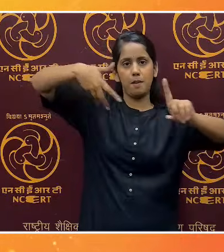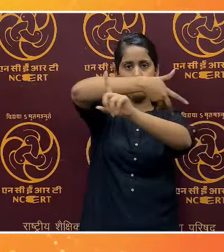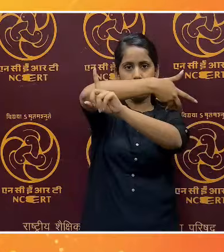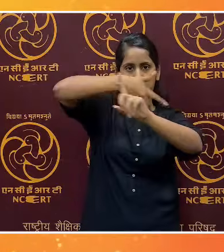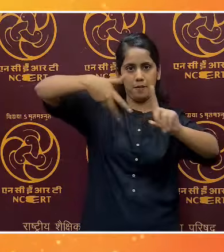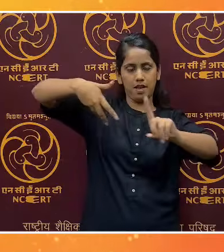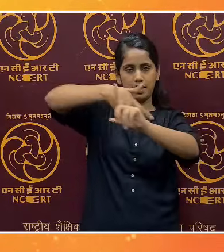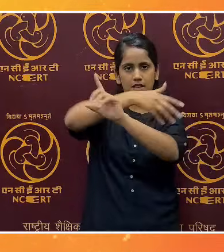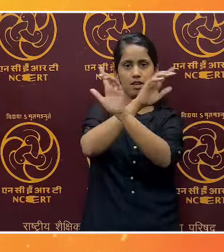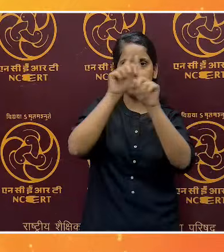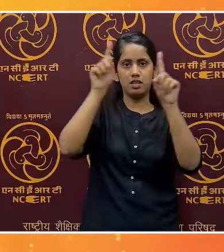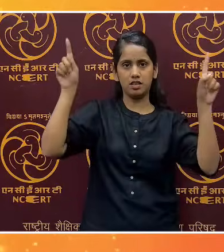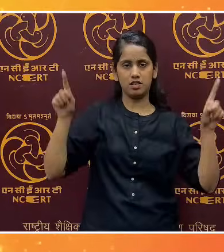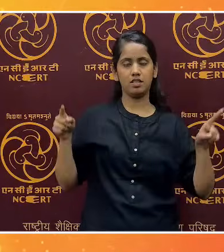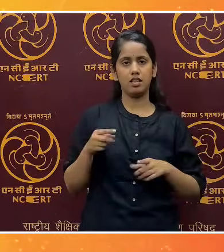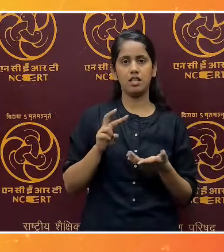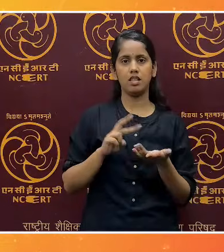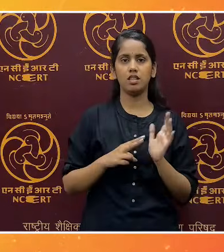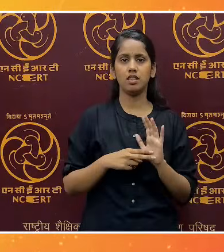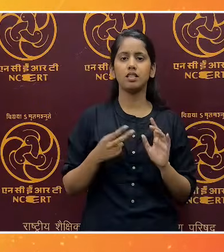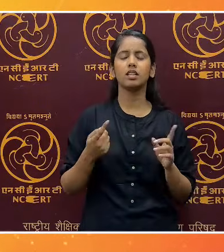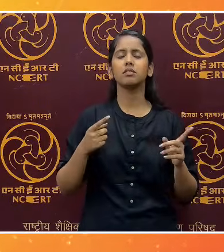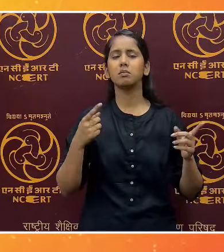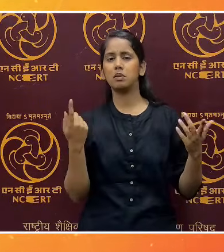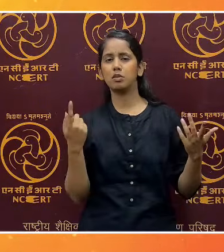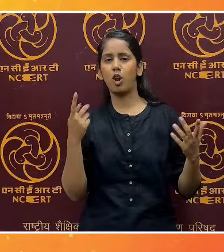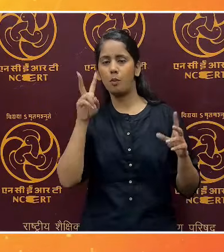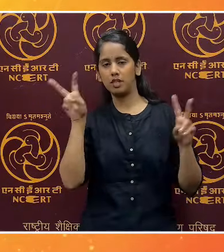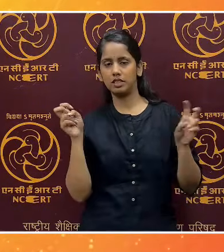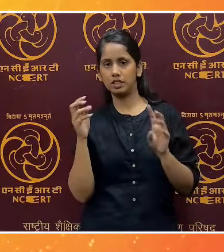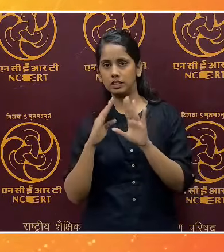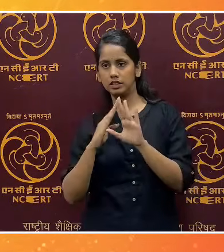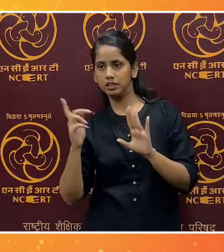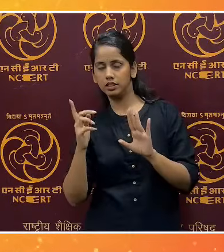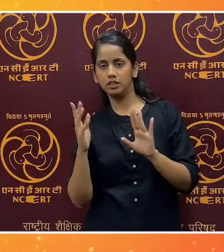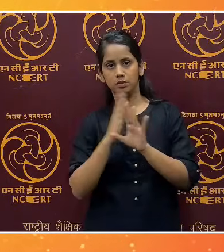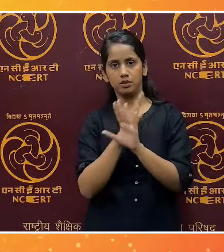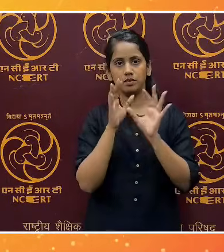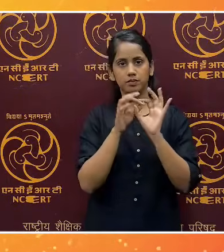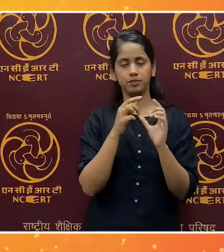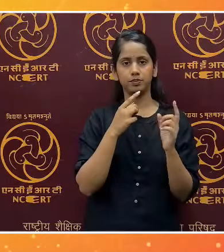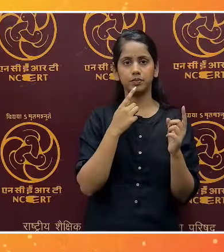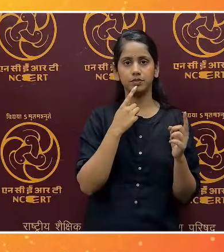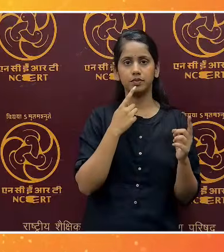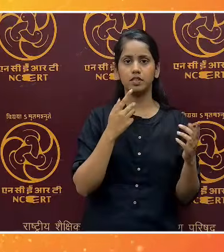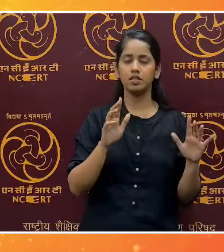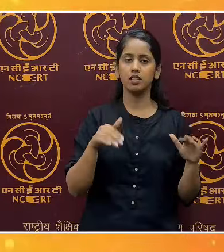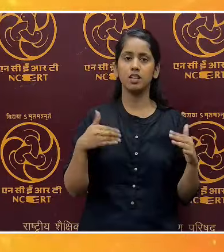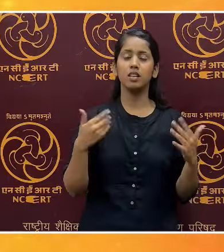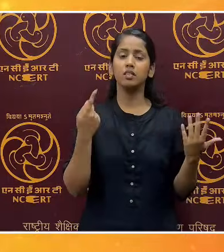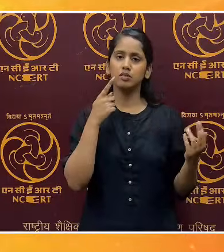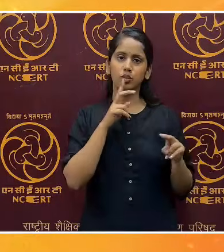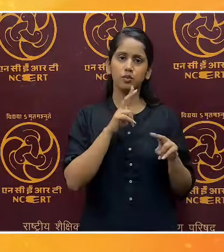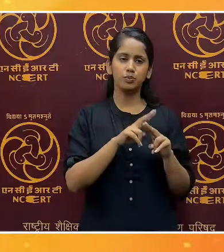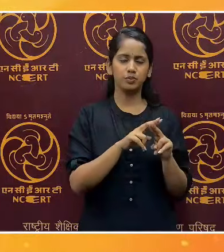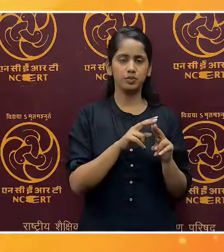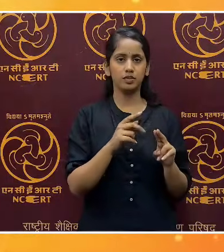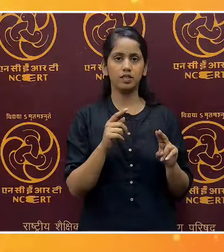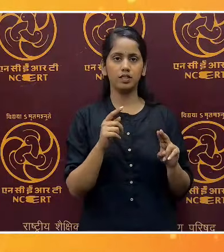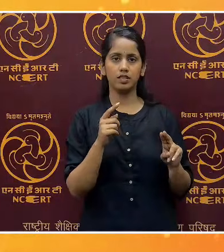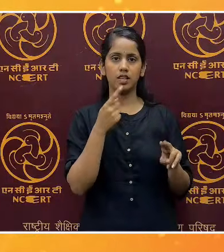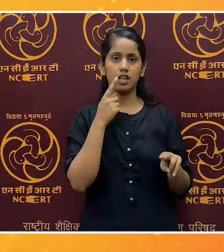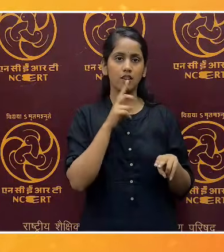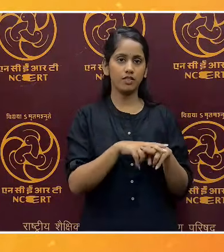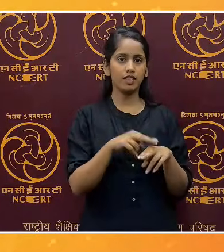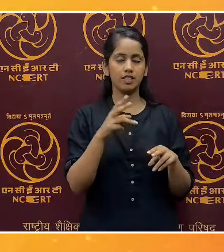be very, Sure. We will divert. Yeah. So this is the storyboard. I think it's clear for you. Absolutely. Okay. So this is